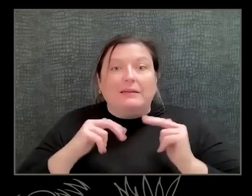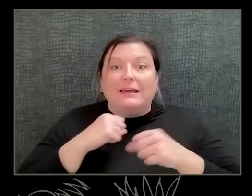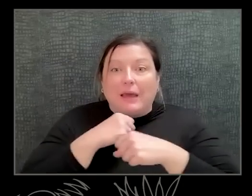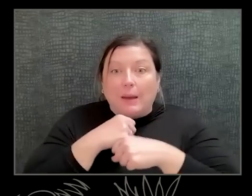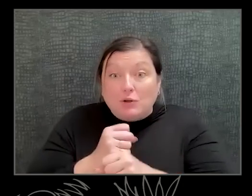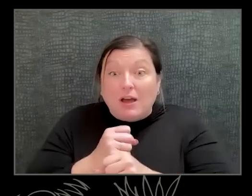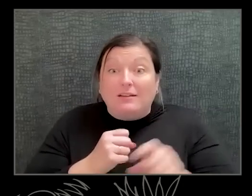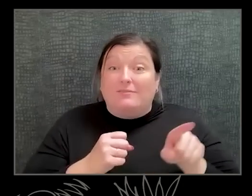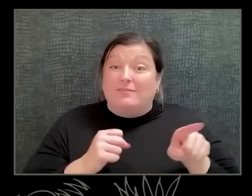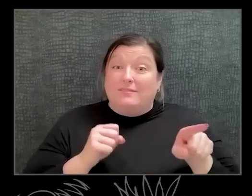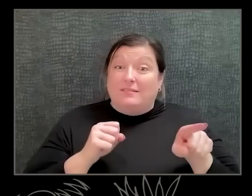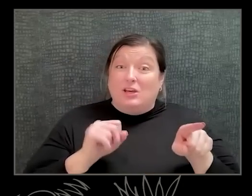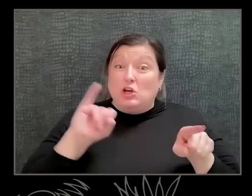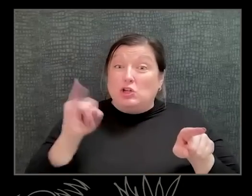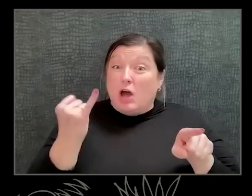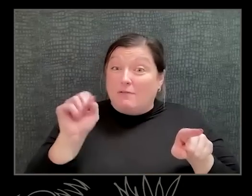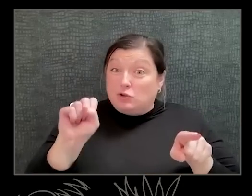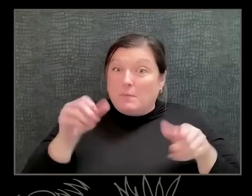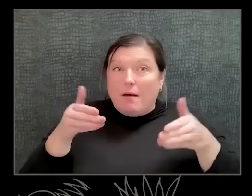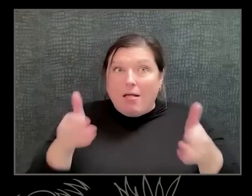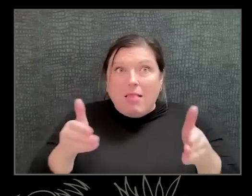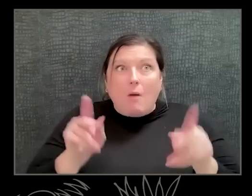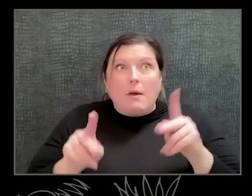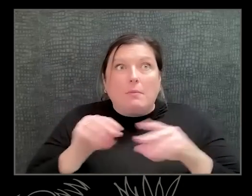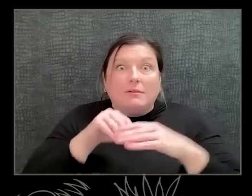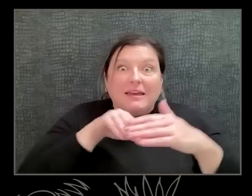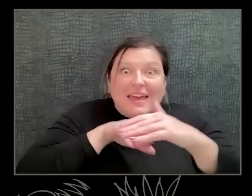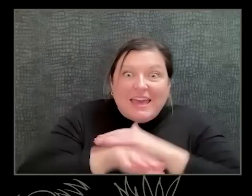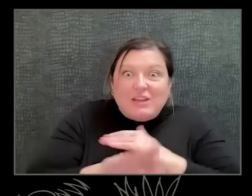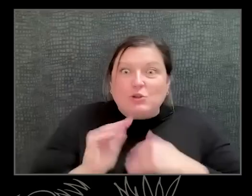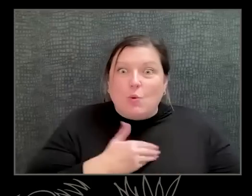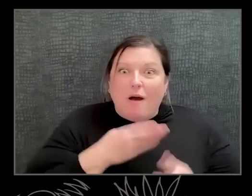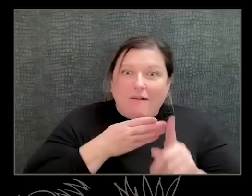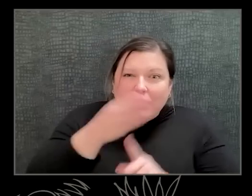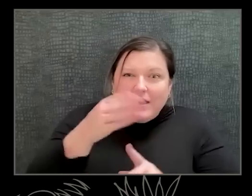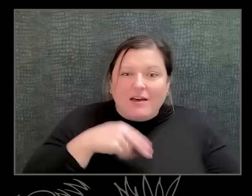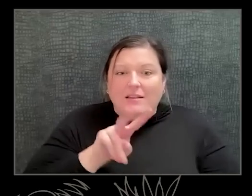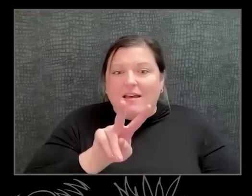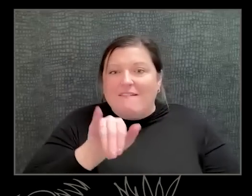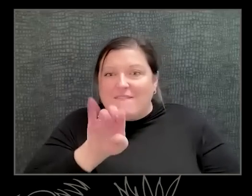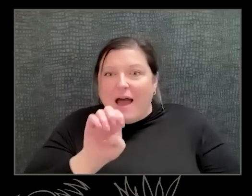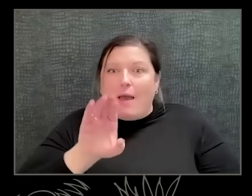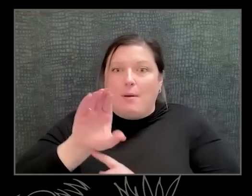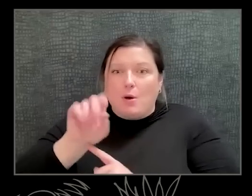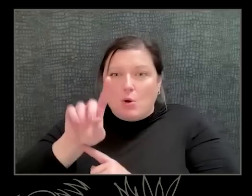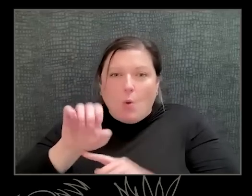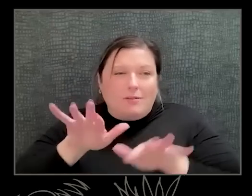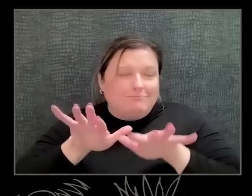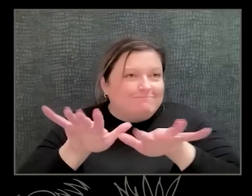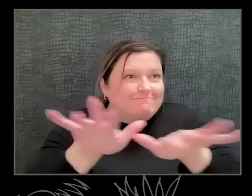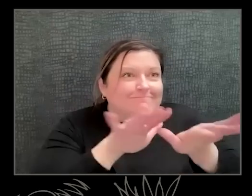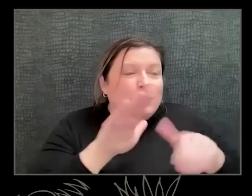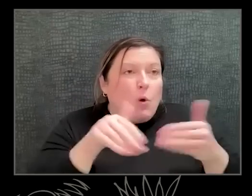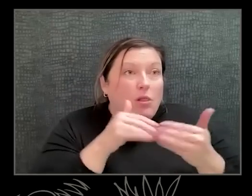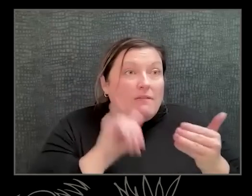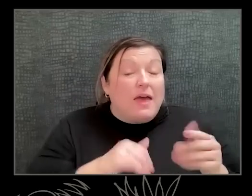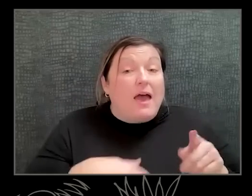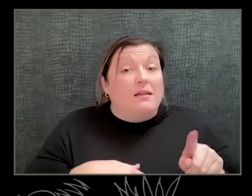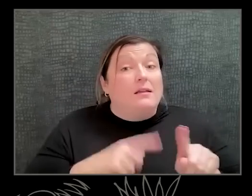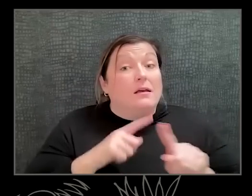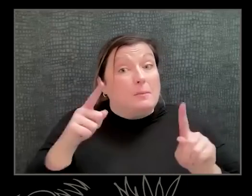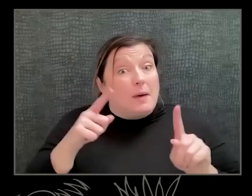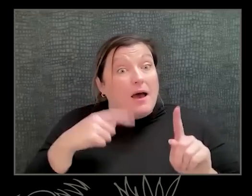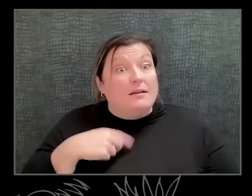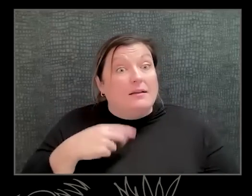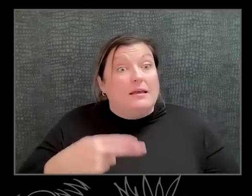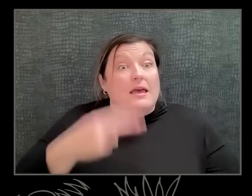get into our industry, into our field, start vibe coding, whatever it is. But on the other hand, it also has one of the highest bars of